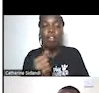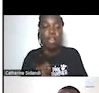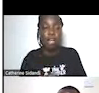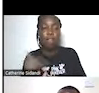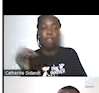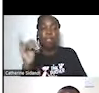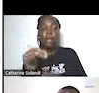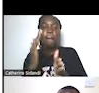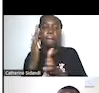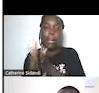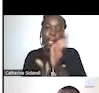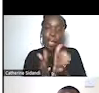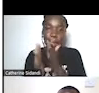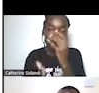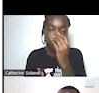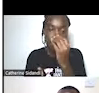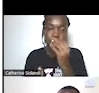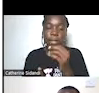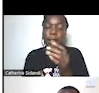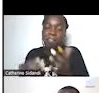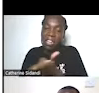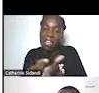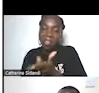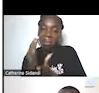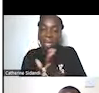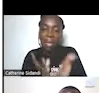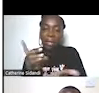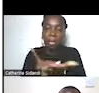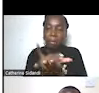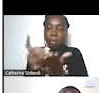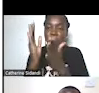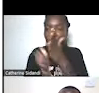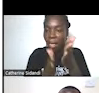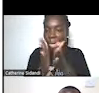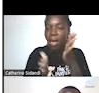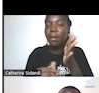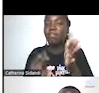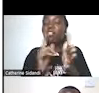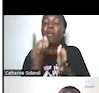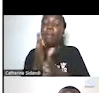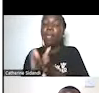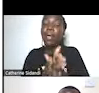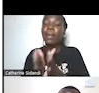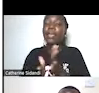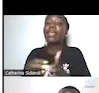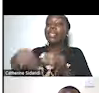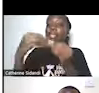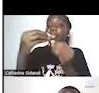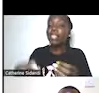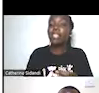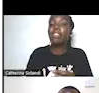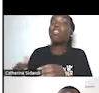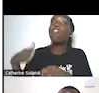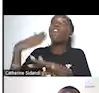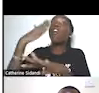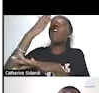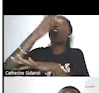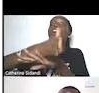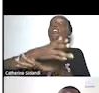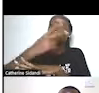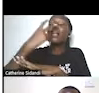plan or a departmental plan. So planning gives you an overview of what you want to do.